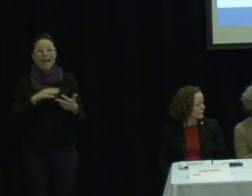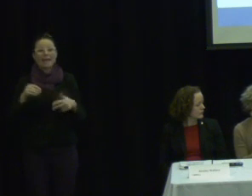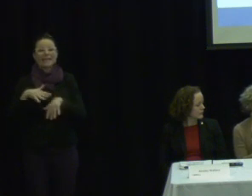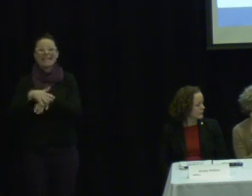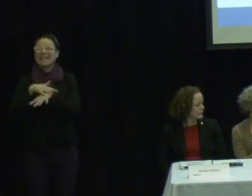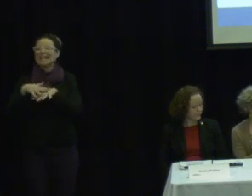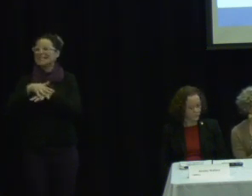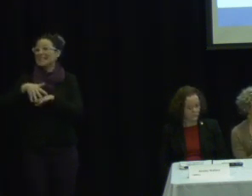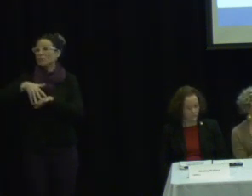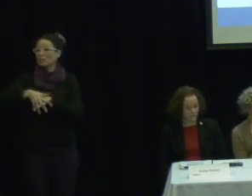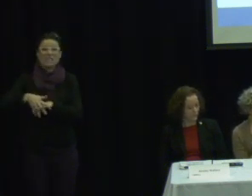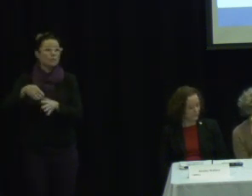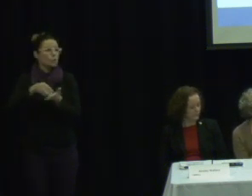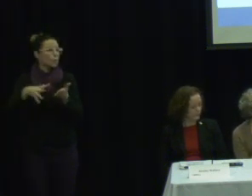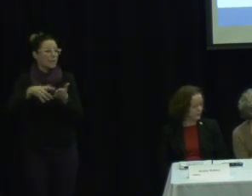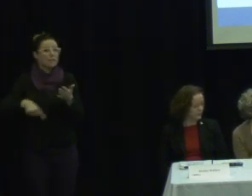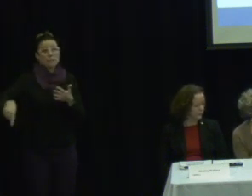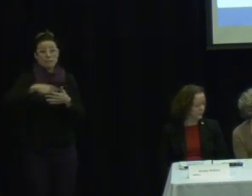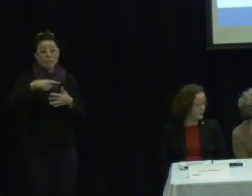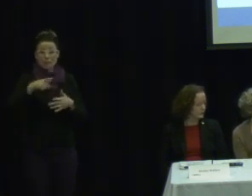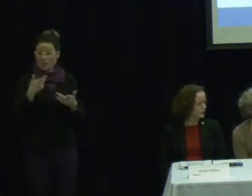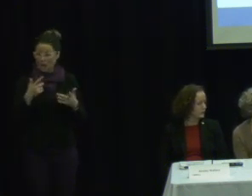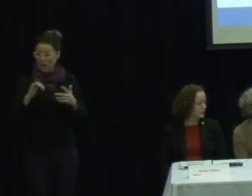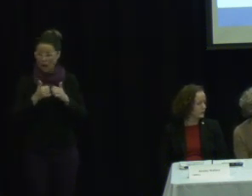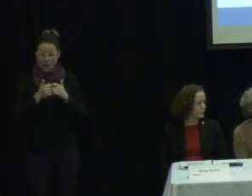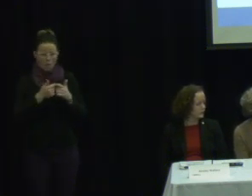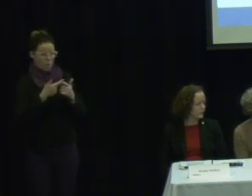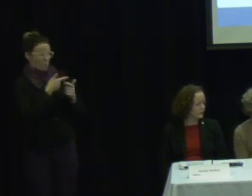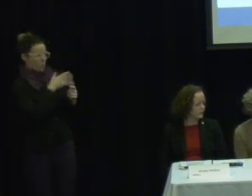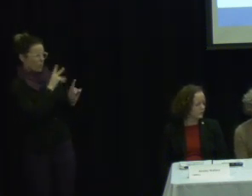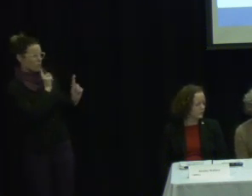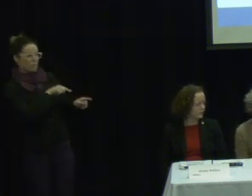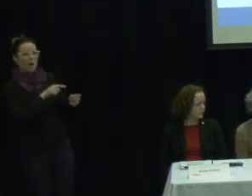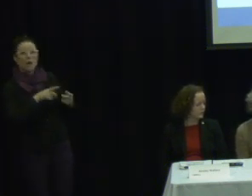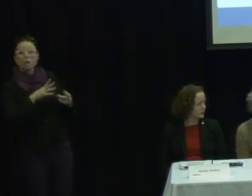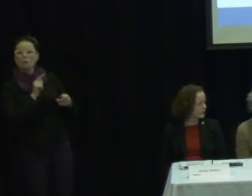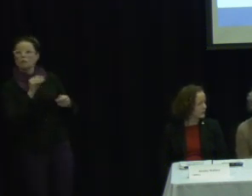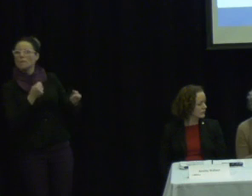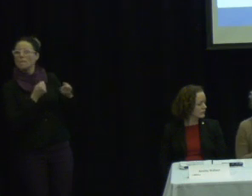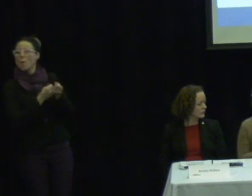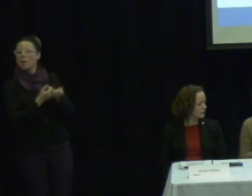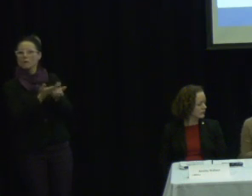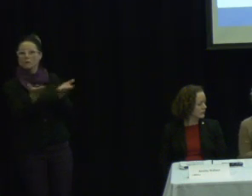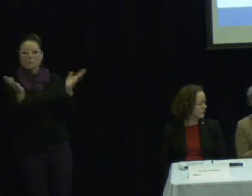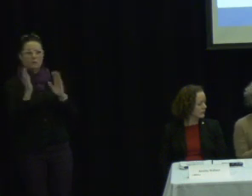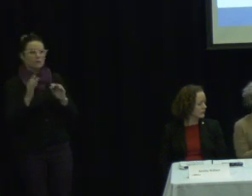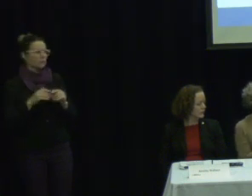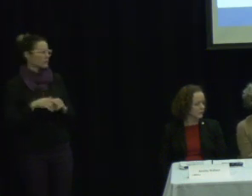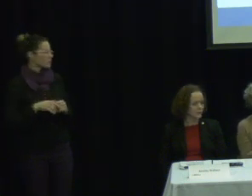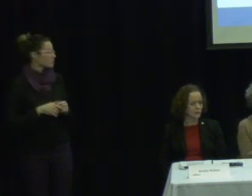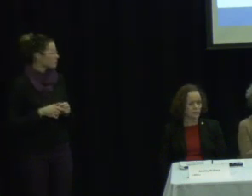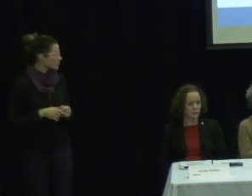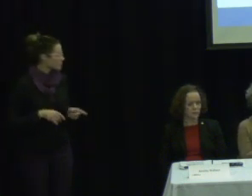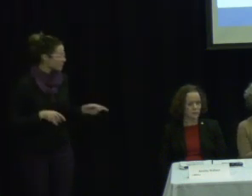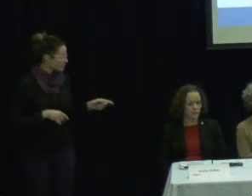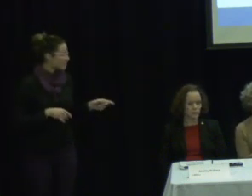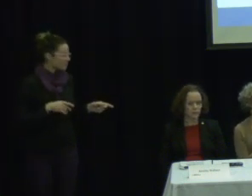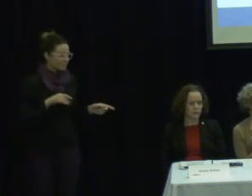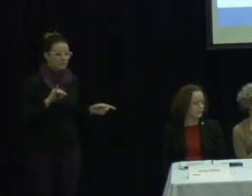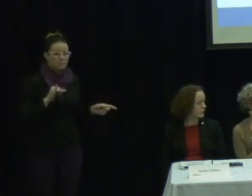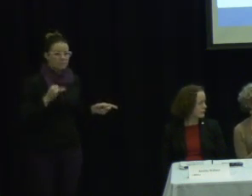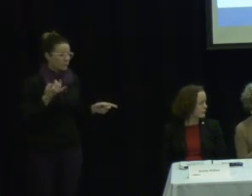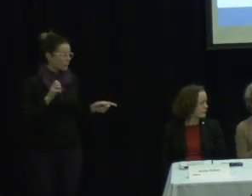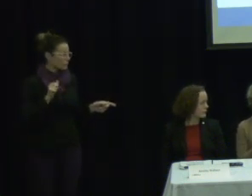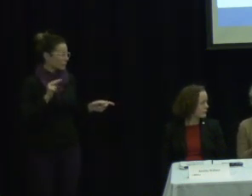So I think a number of us at the table have responses to this. This is the question that's most on